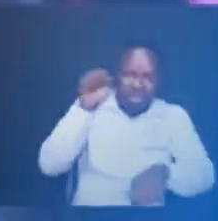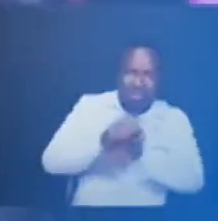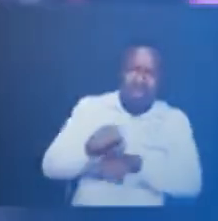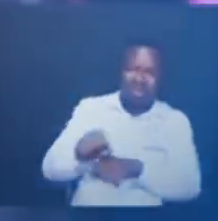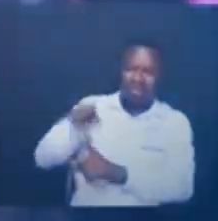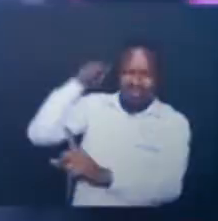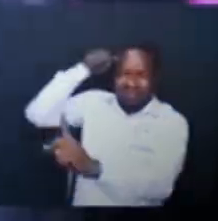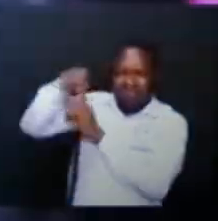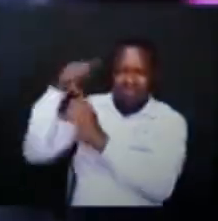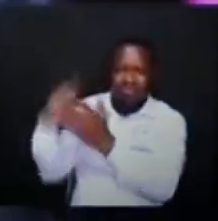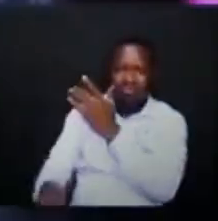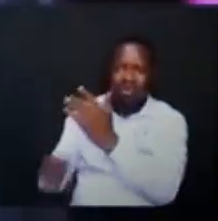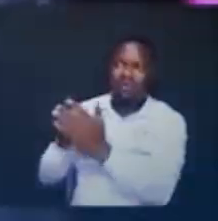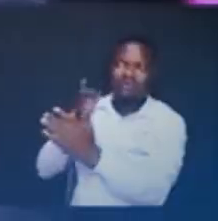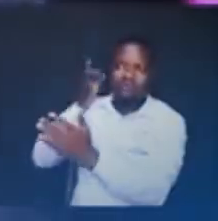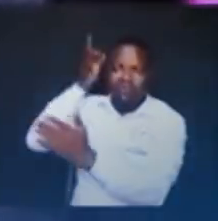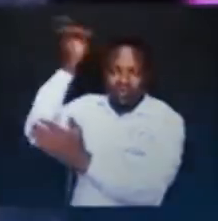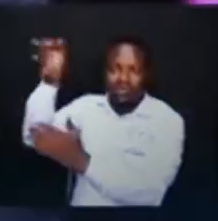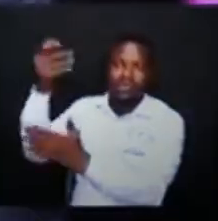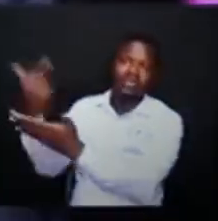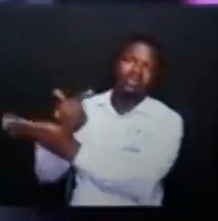the